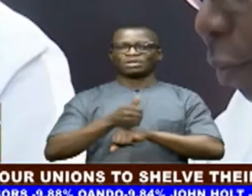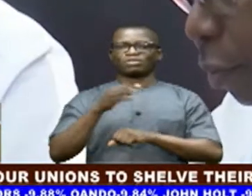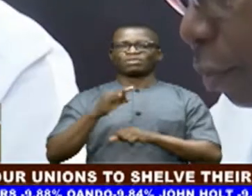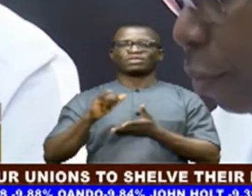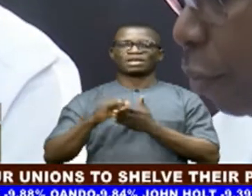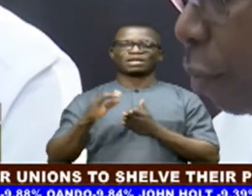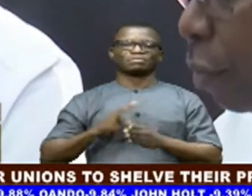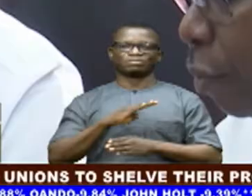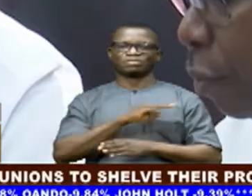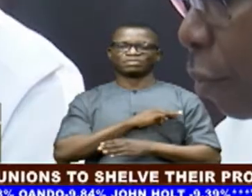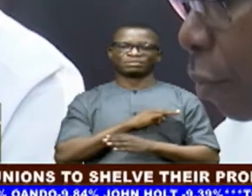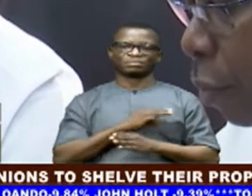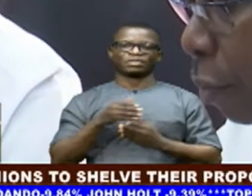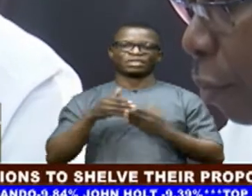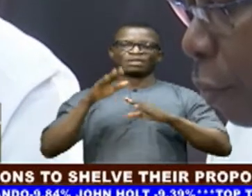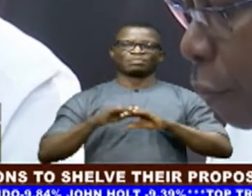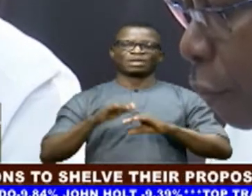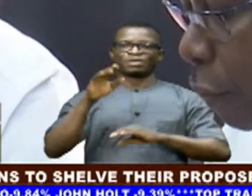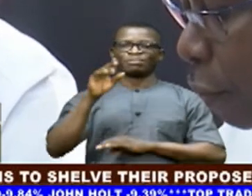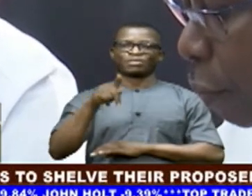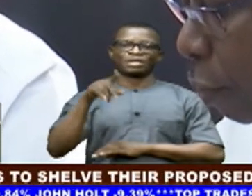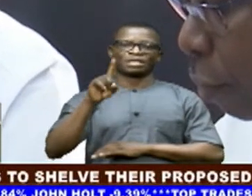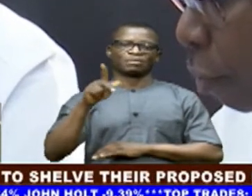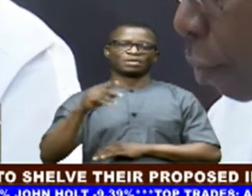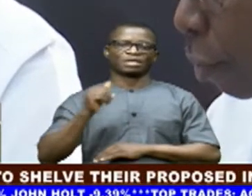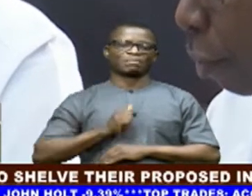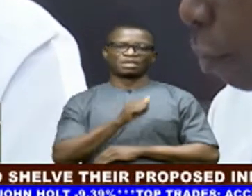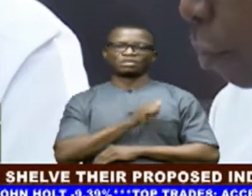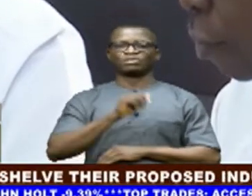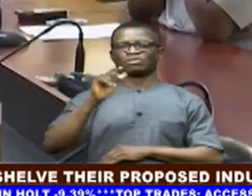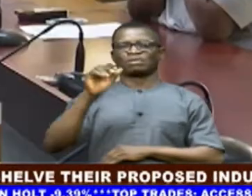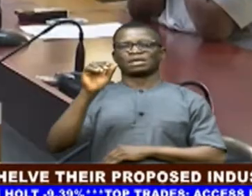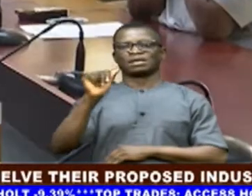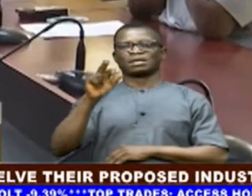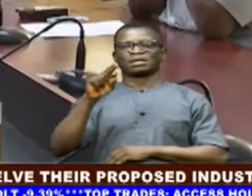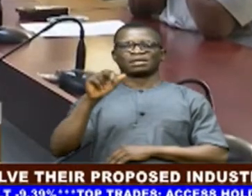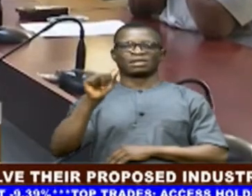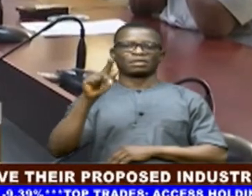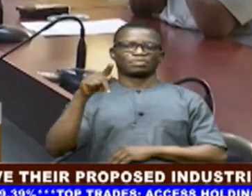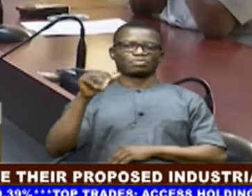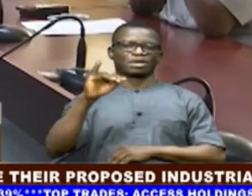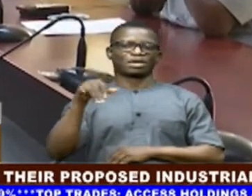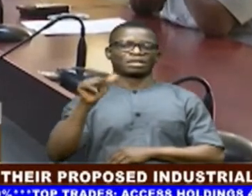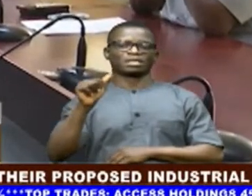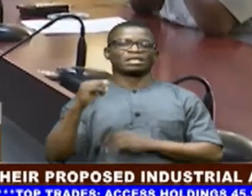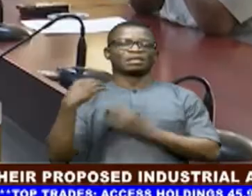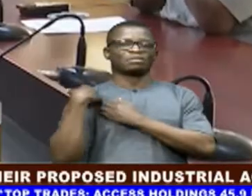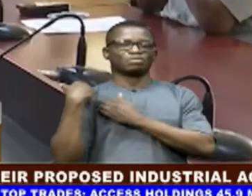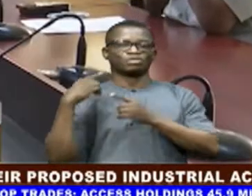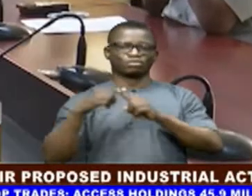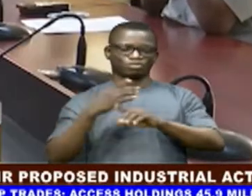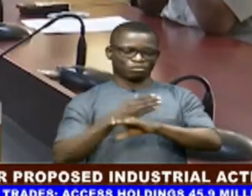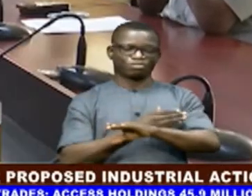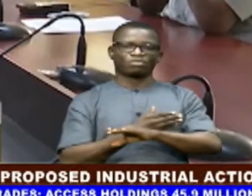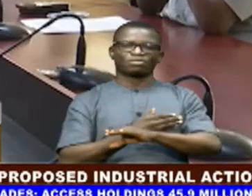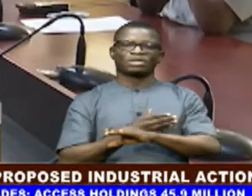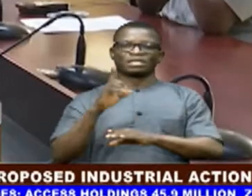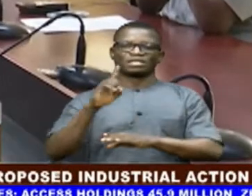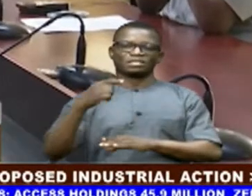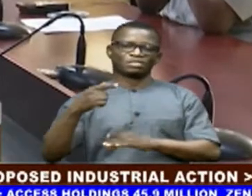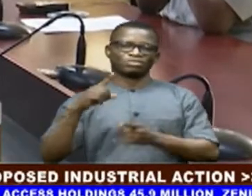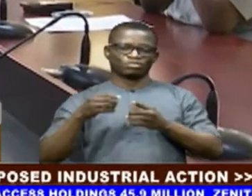by the PDP Deputy Chairman South, Ambassador Taufik Arakpaja. The committee's major task is to recruit a director general to